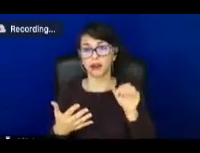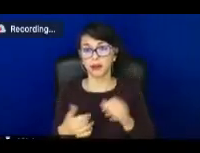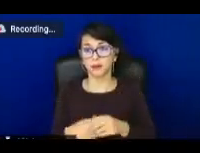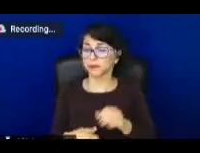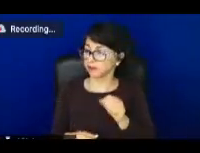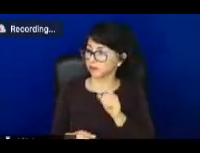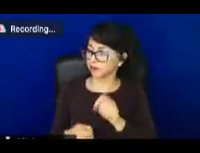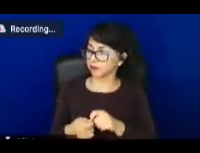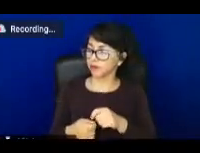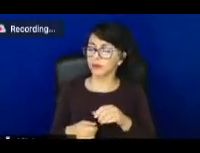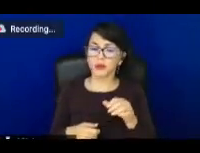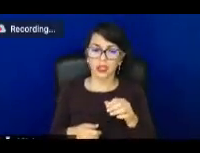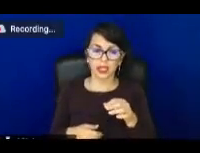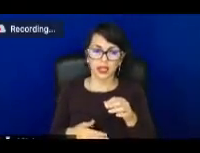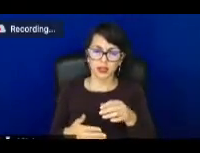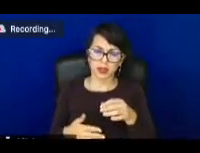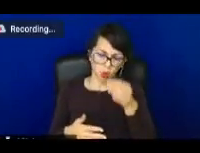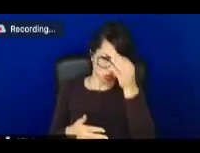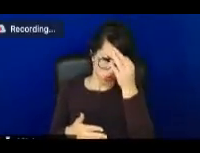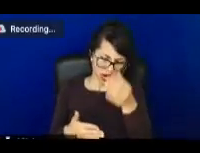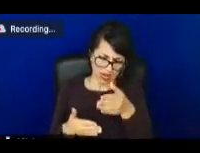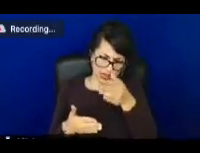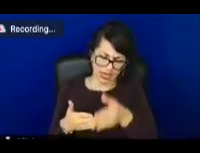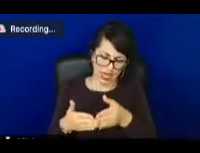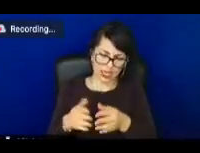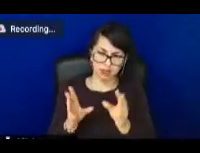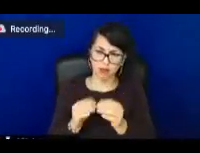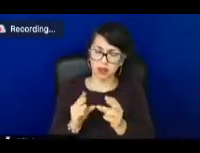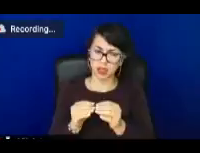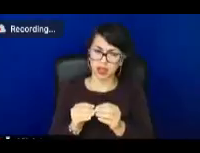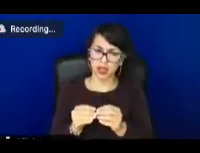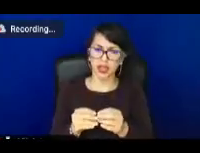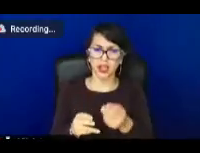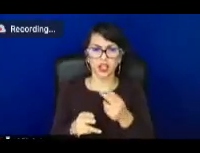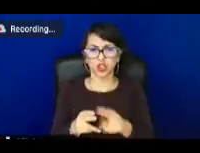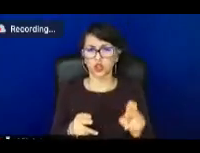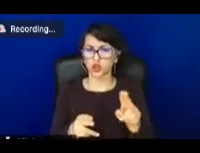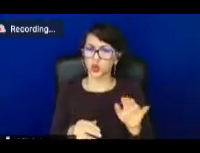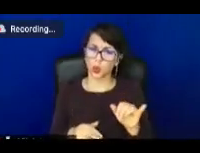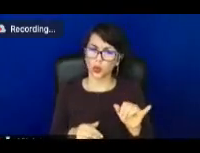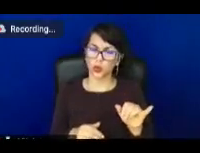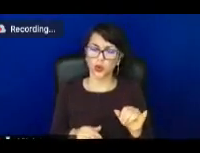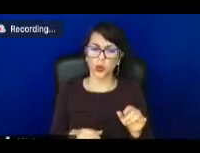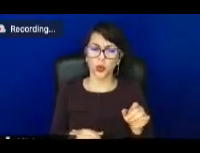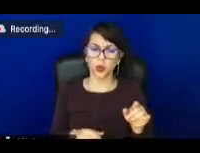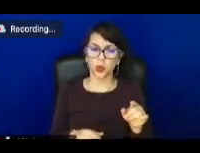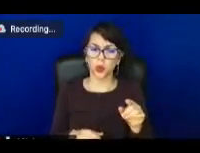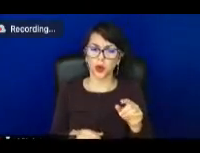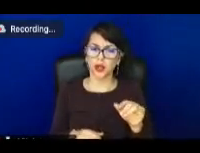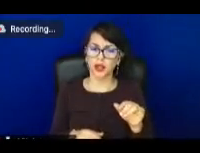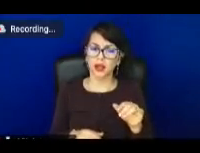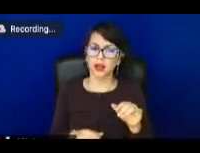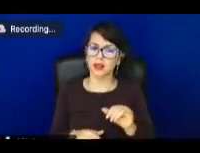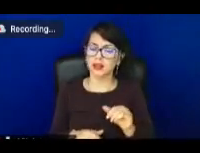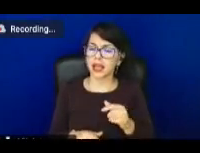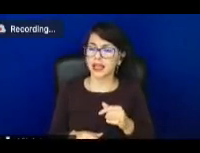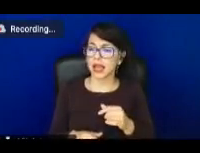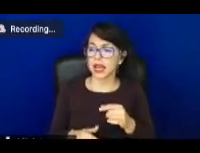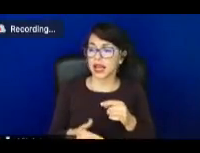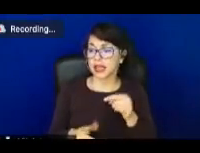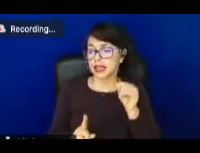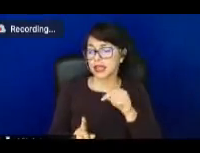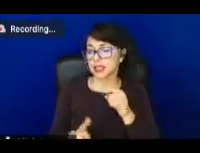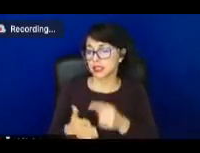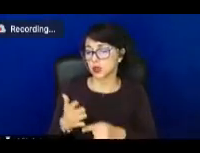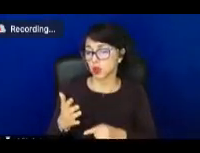end of the meeting, and so it was kind of very short, zip. Essentially, this is what we said. Don't ask any questions. We don't have any time.